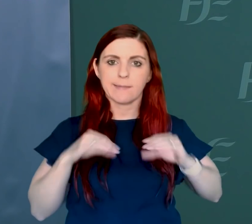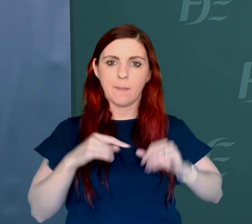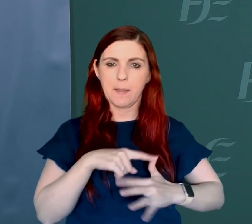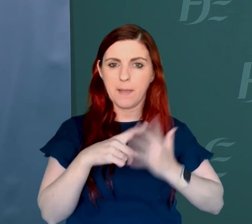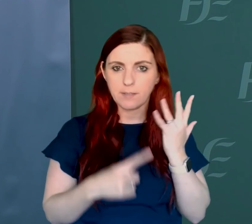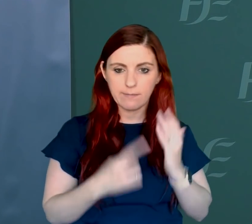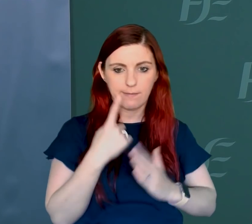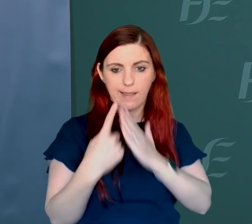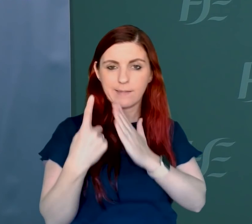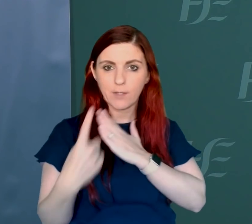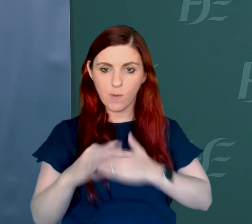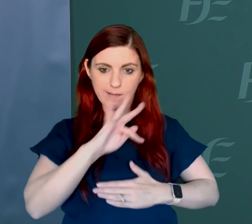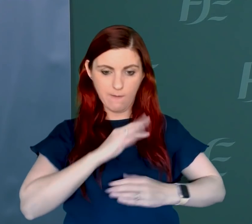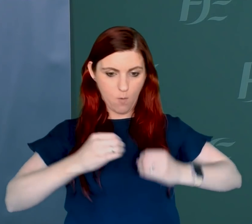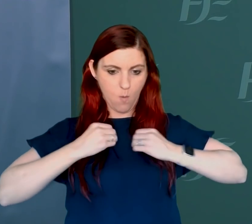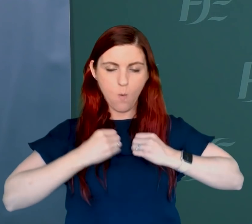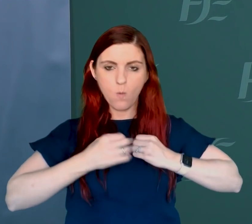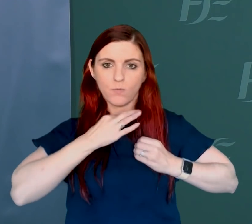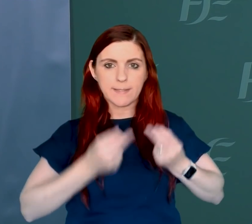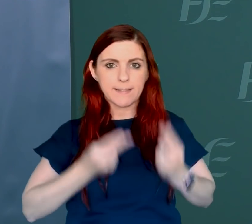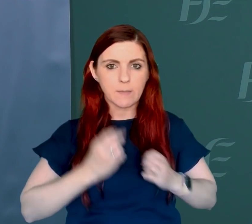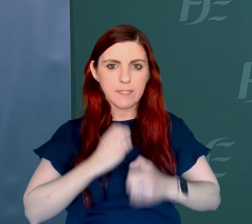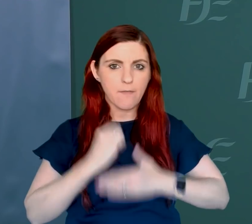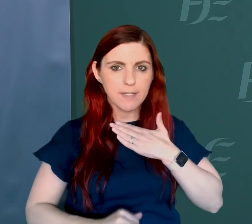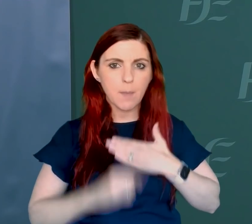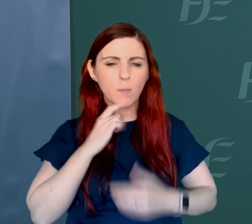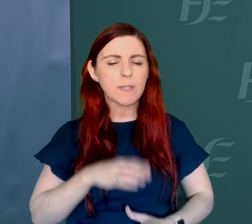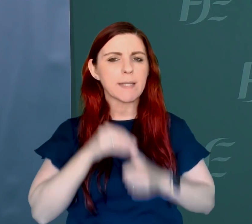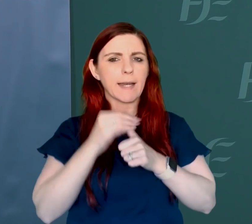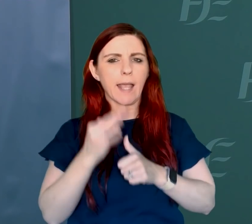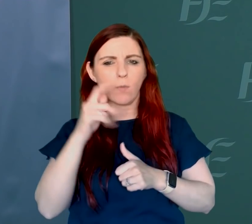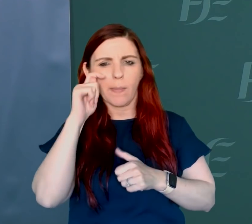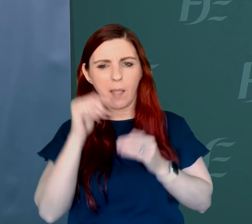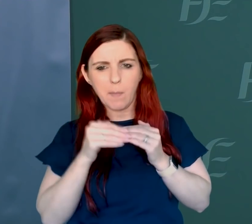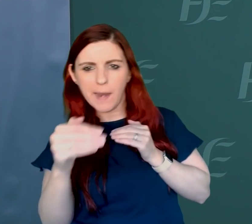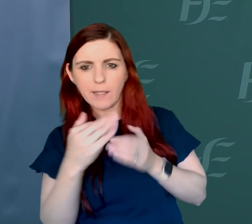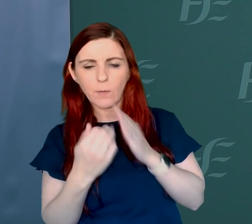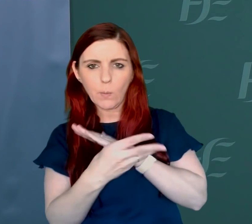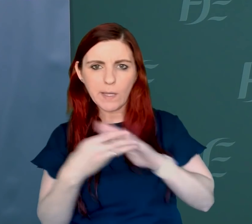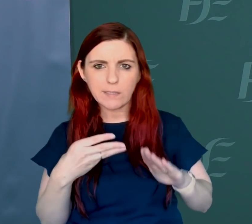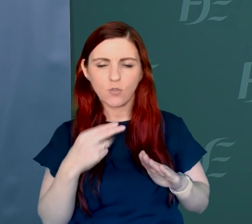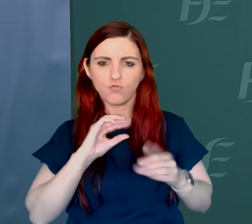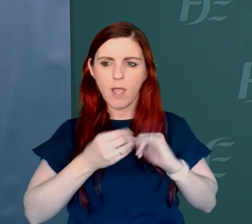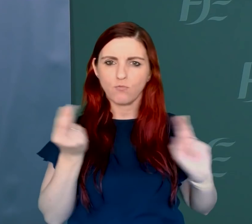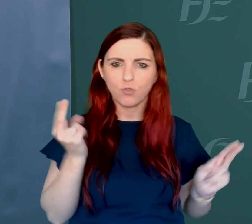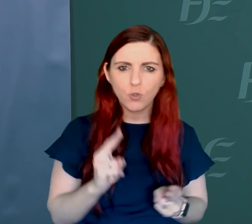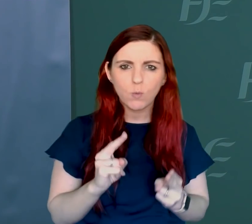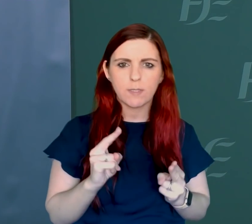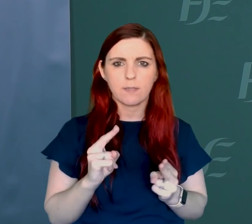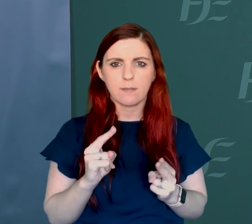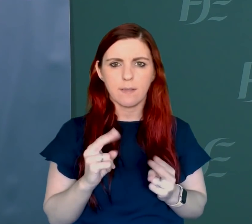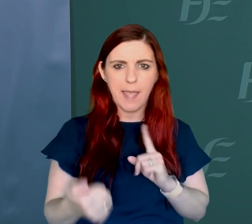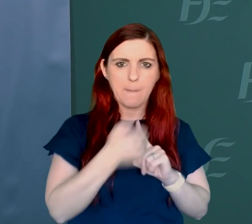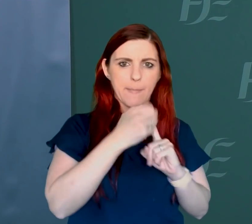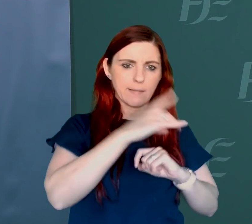individual risk assessments that we all have to make on any given day, but particularly as we look into the next few weeks, trying to reduce the impact on the hospital system